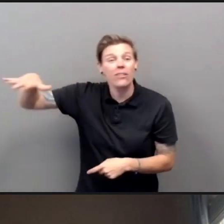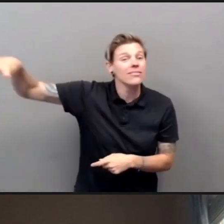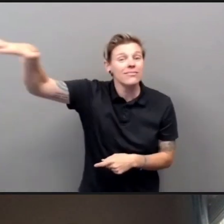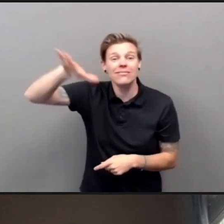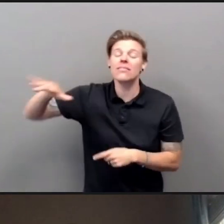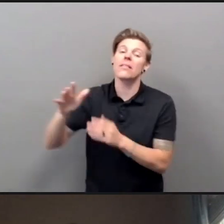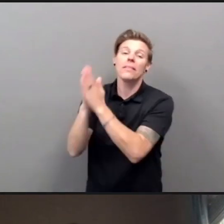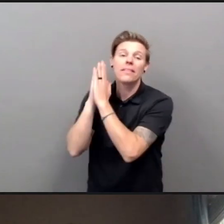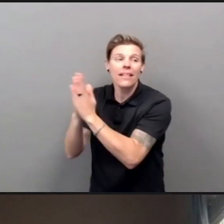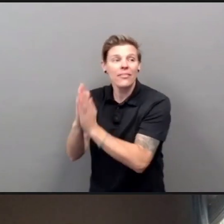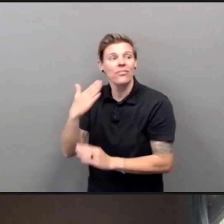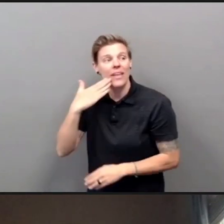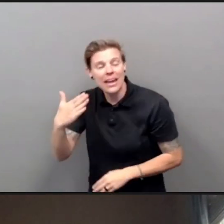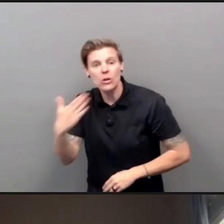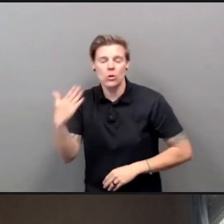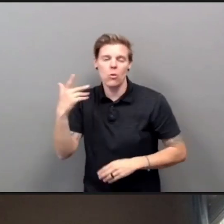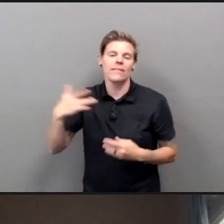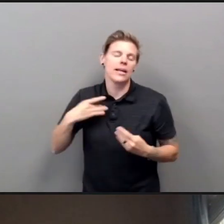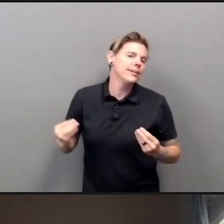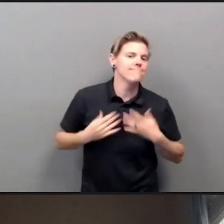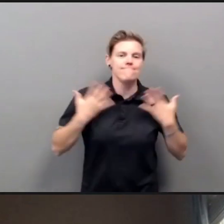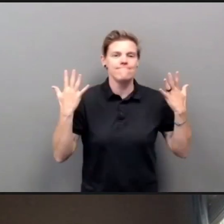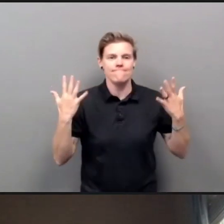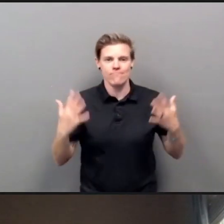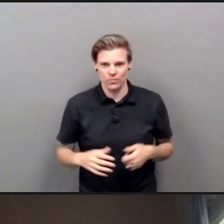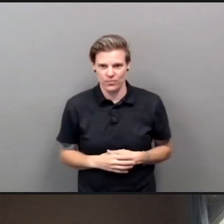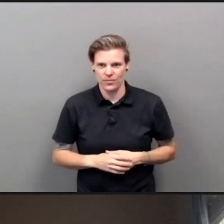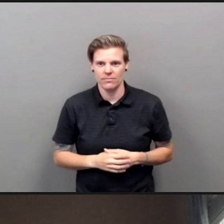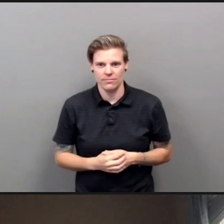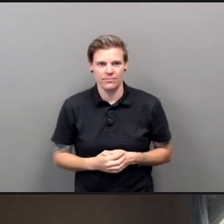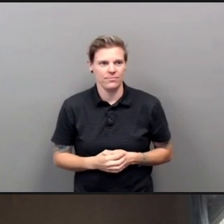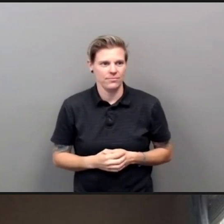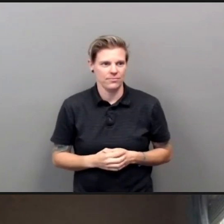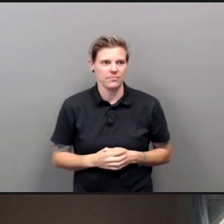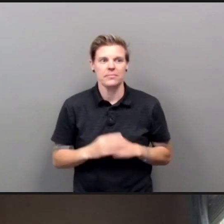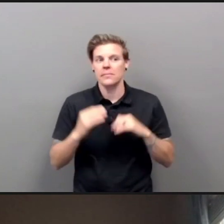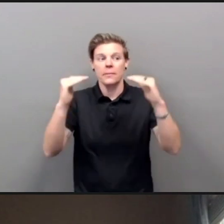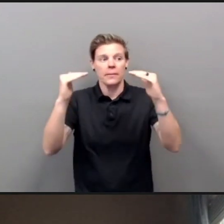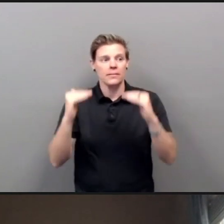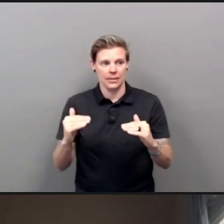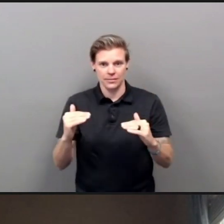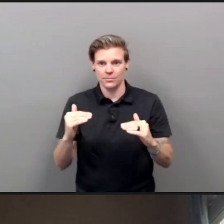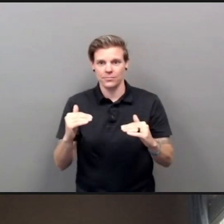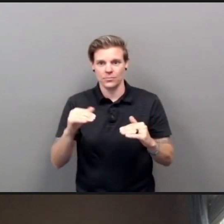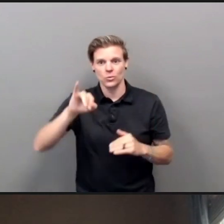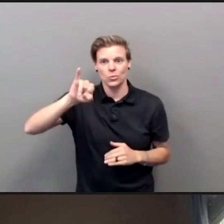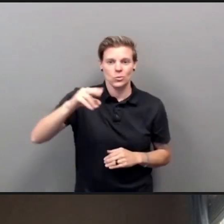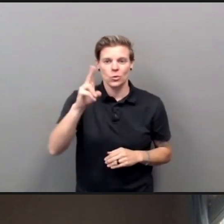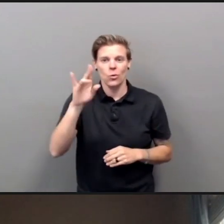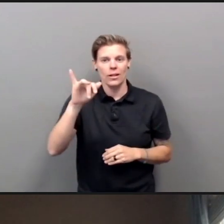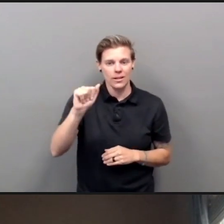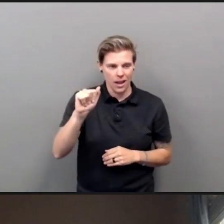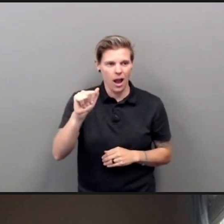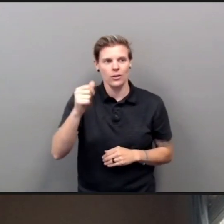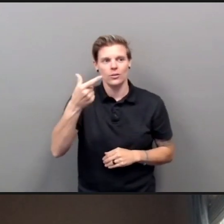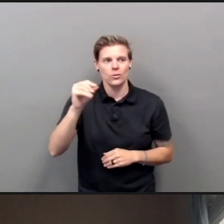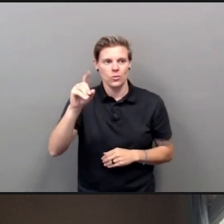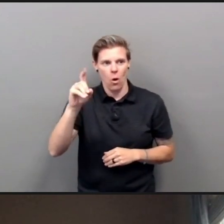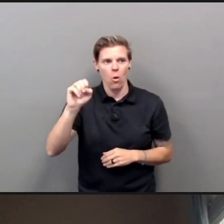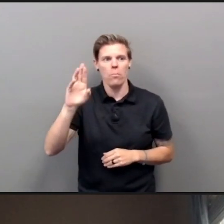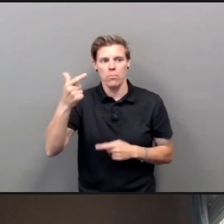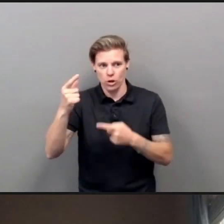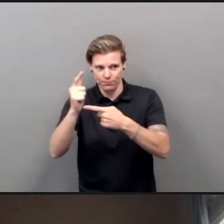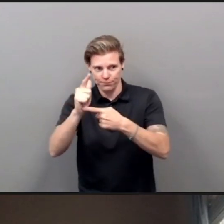better. All right, next we're going to turn to Julia Goldberg, followed by Algernon DeMassa, and then Sean